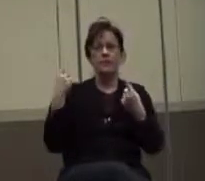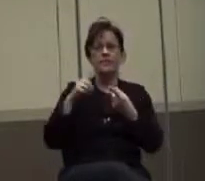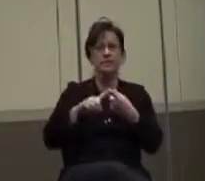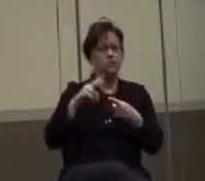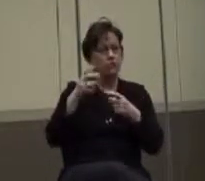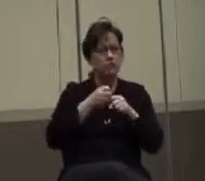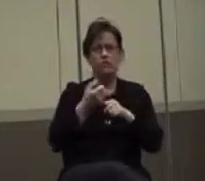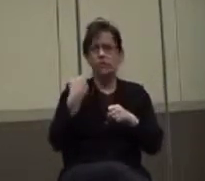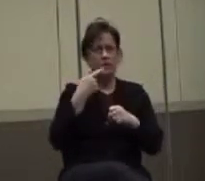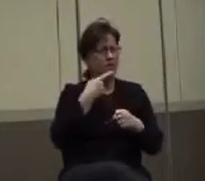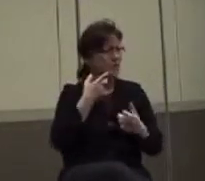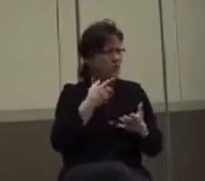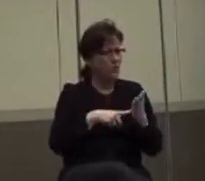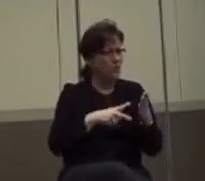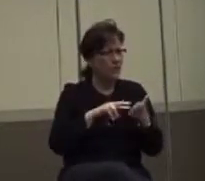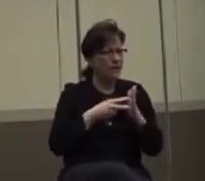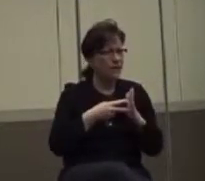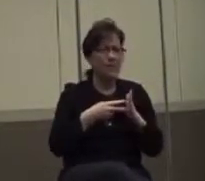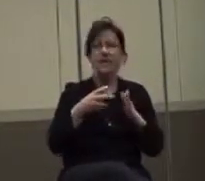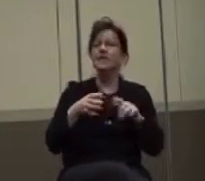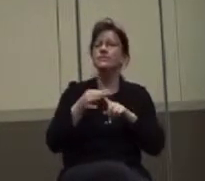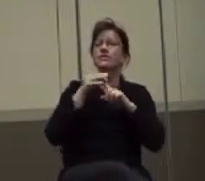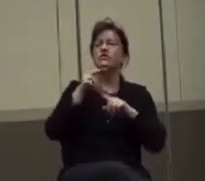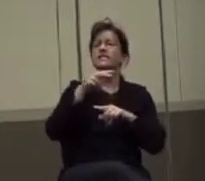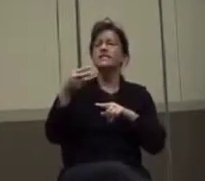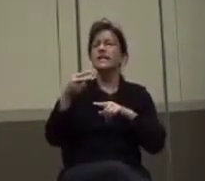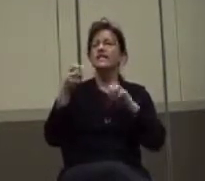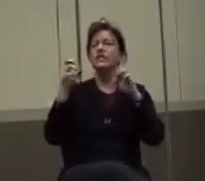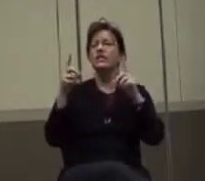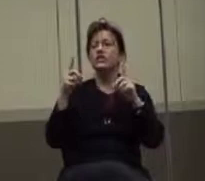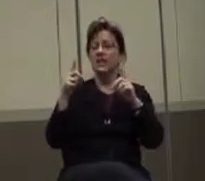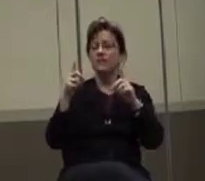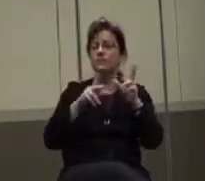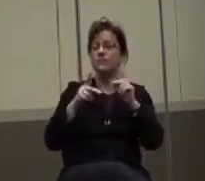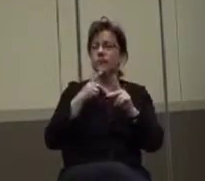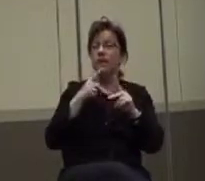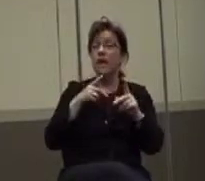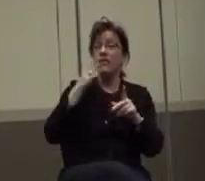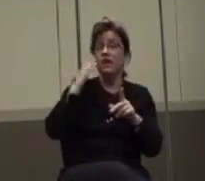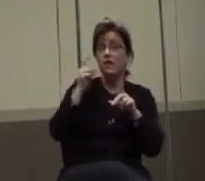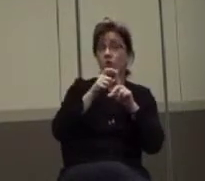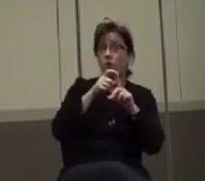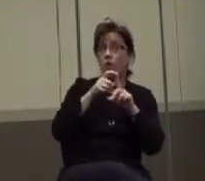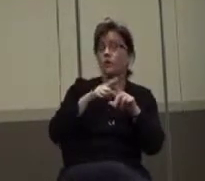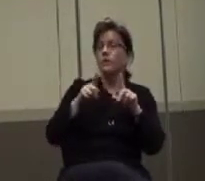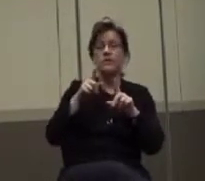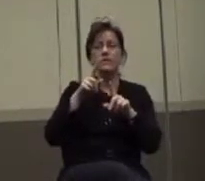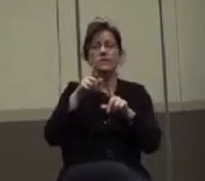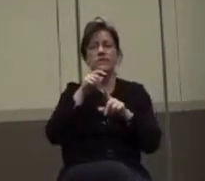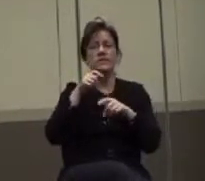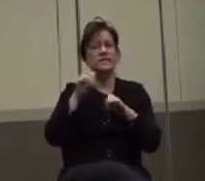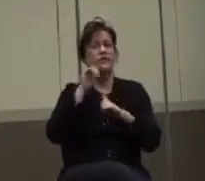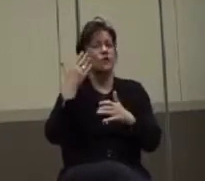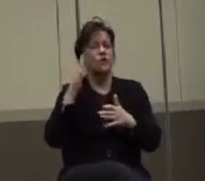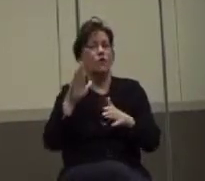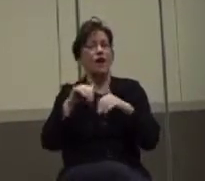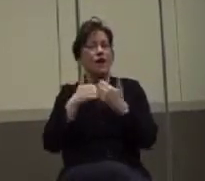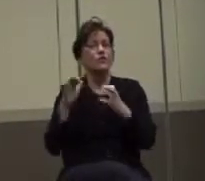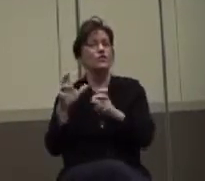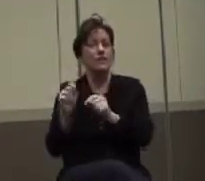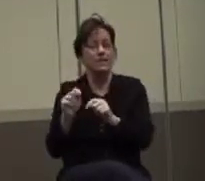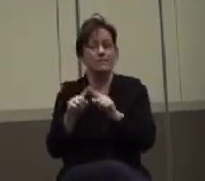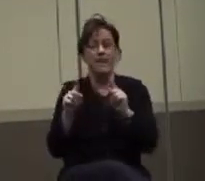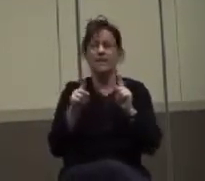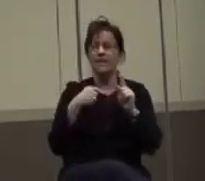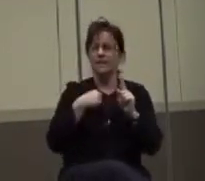Huh? And now at least they know the word. They still don't know necessarily how to do it. And that's a tough issue, all right? But do I have that? Am I thinking about